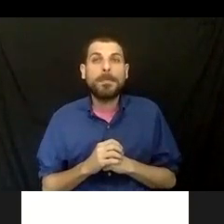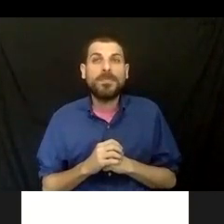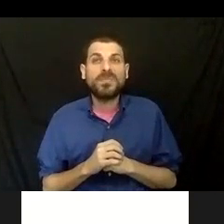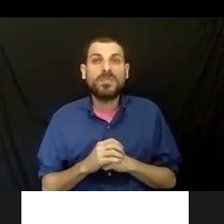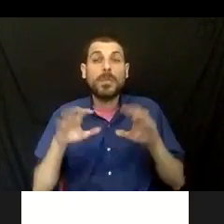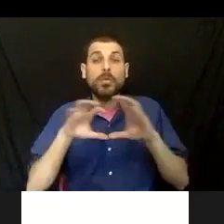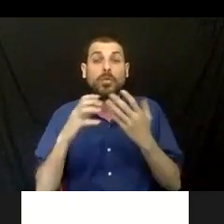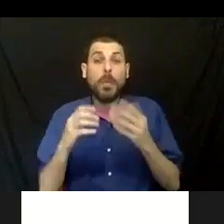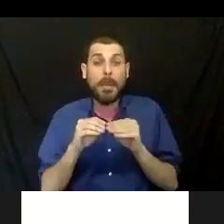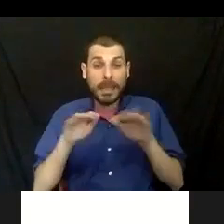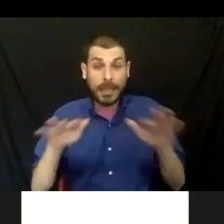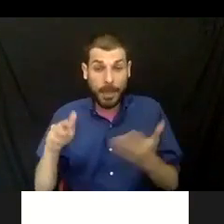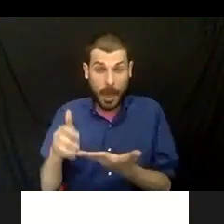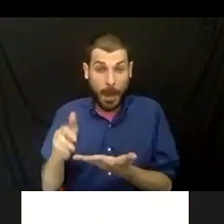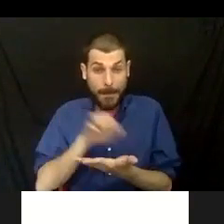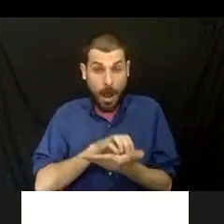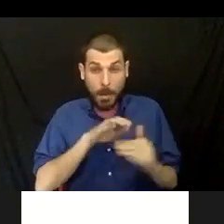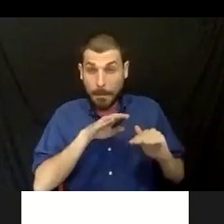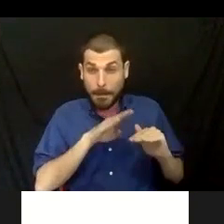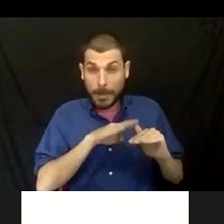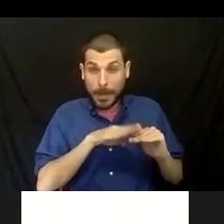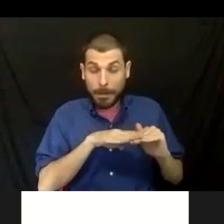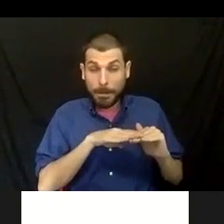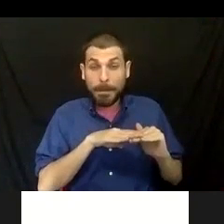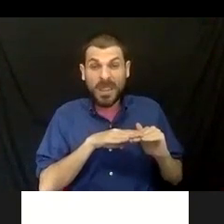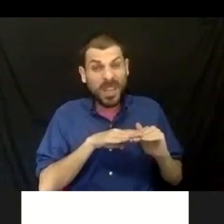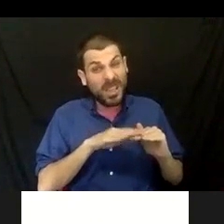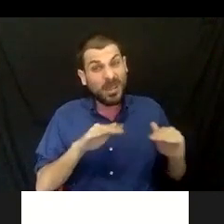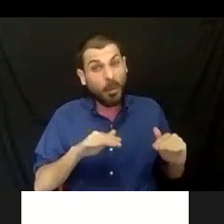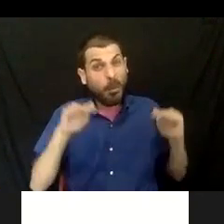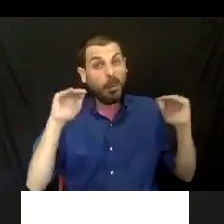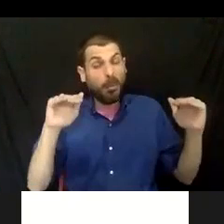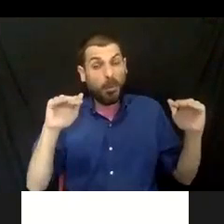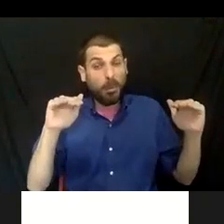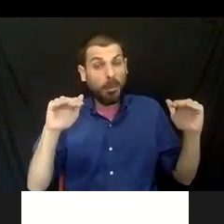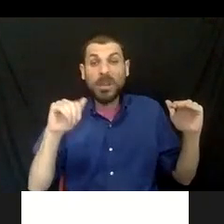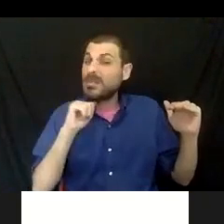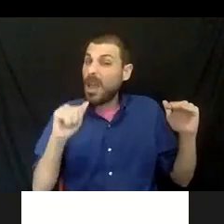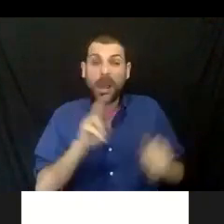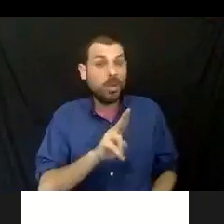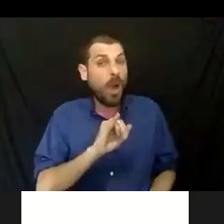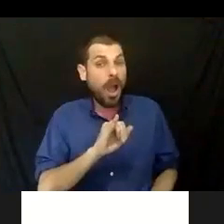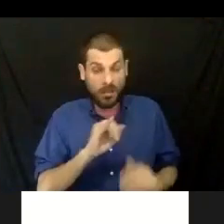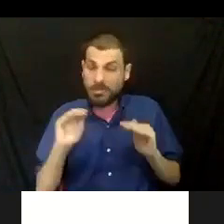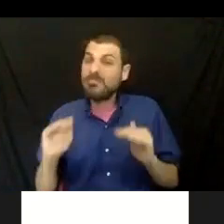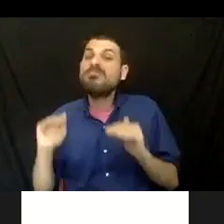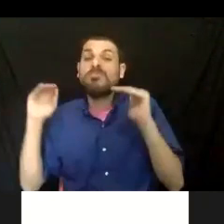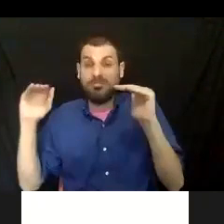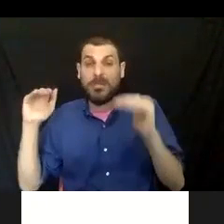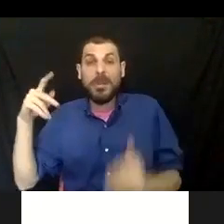unemployment assistance, the minimum is higher than traditional unemployment. The minimum for a PUA benefit